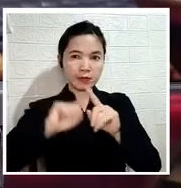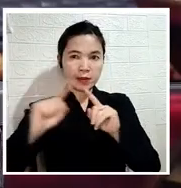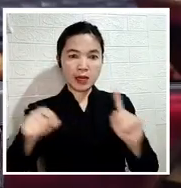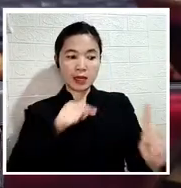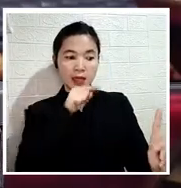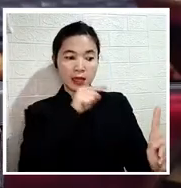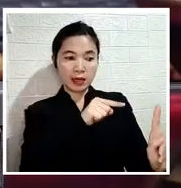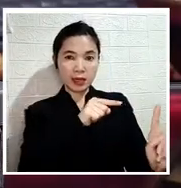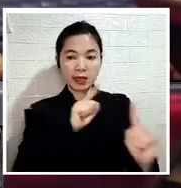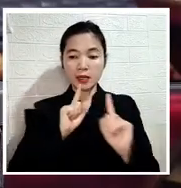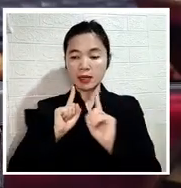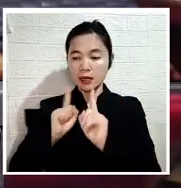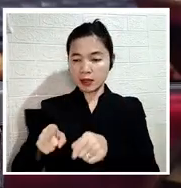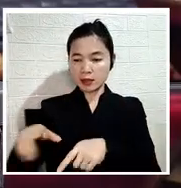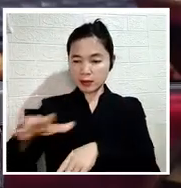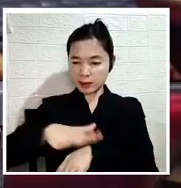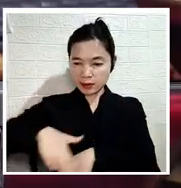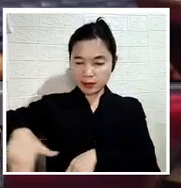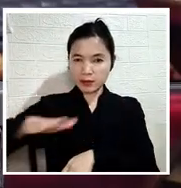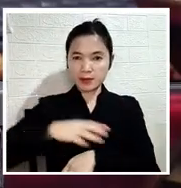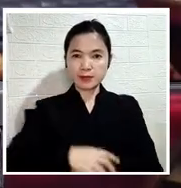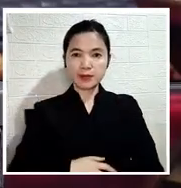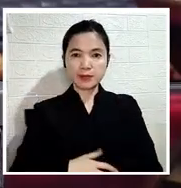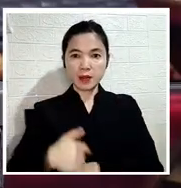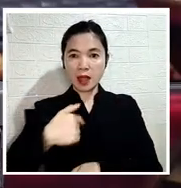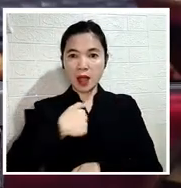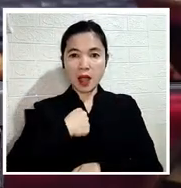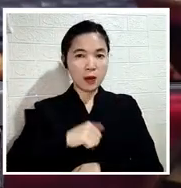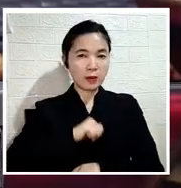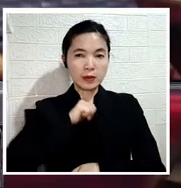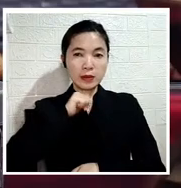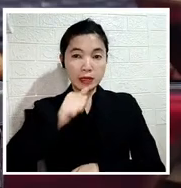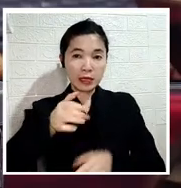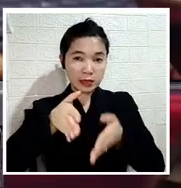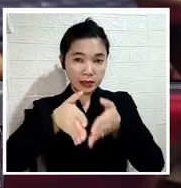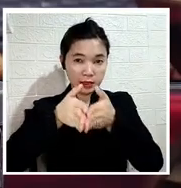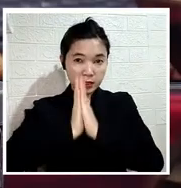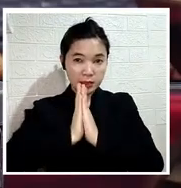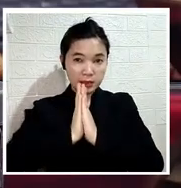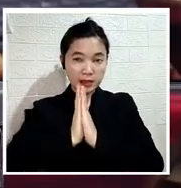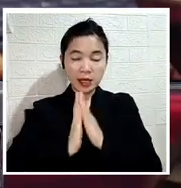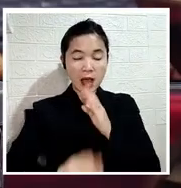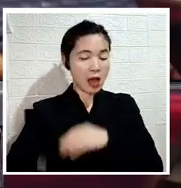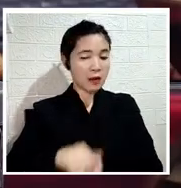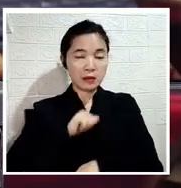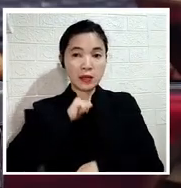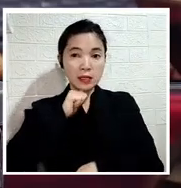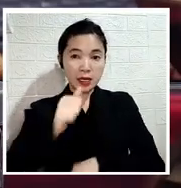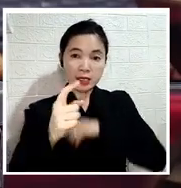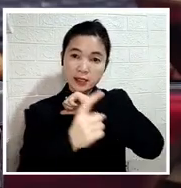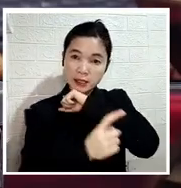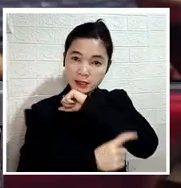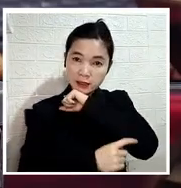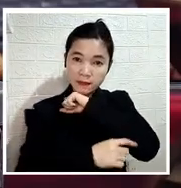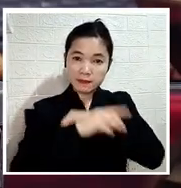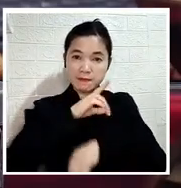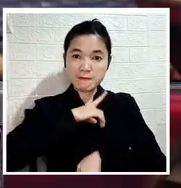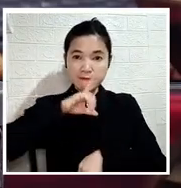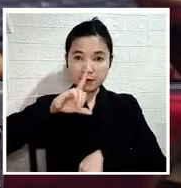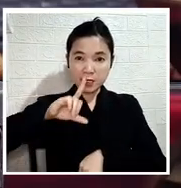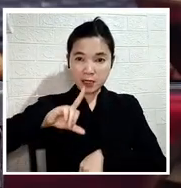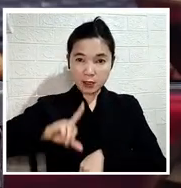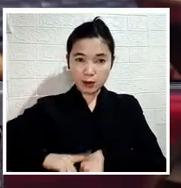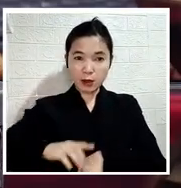answered, "I will not ask. I will not tempt the Lord."